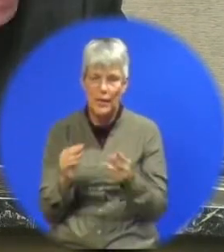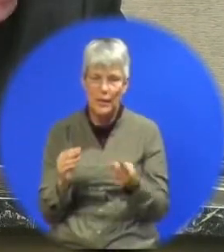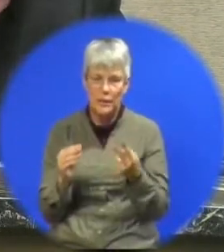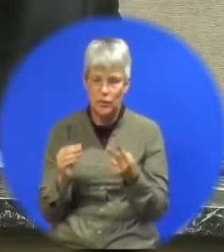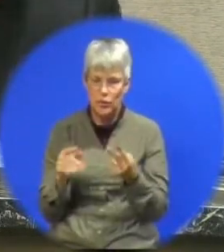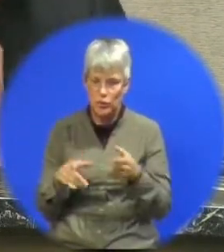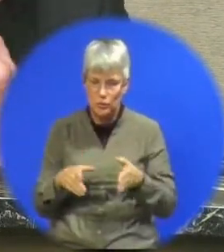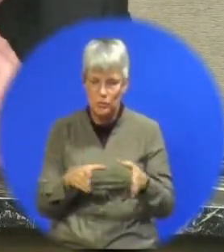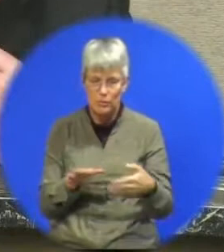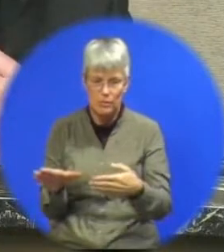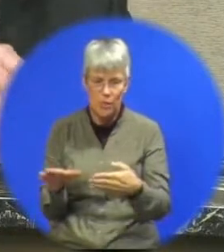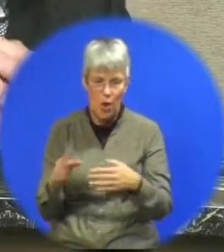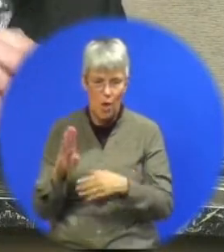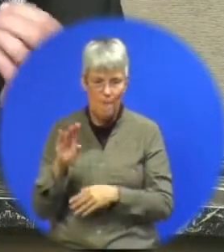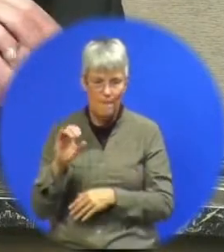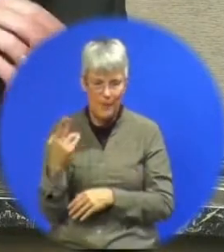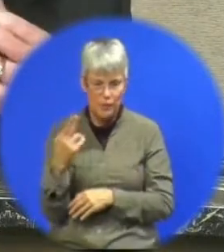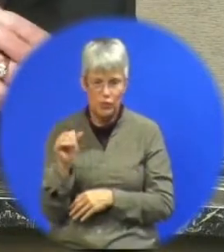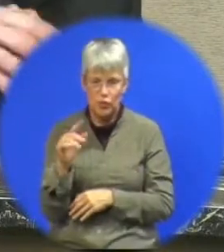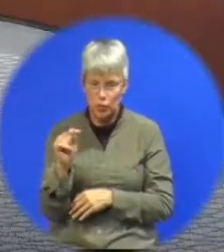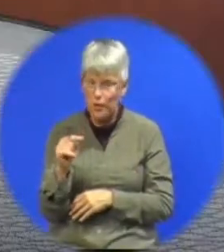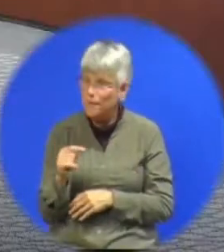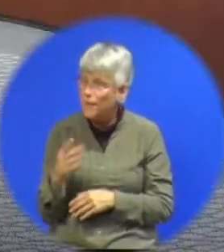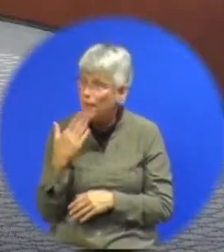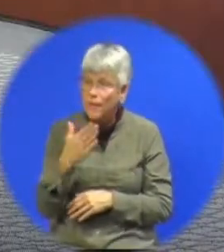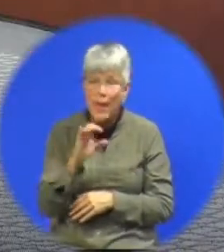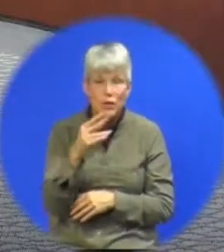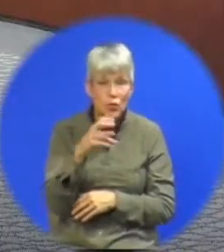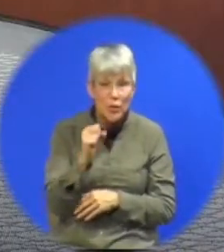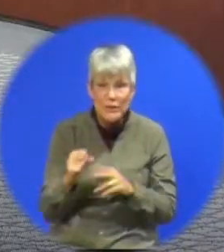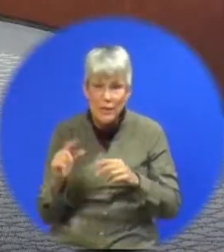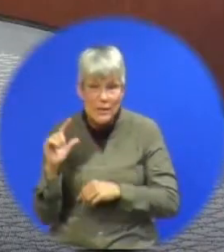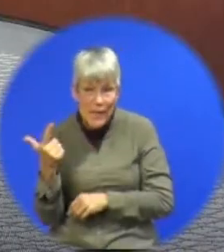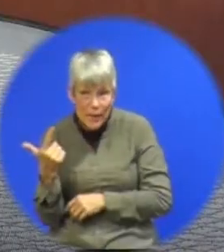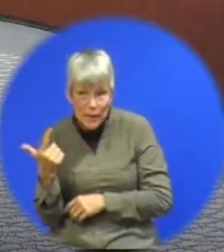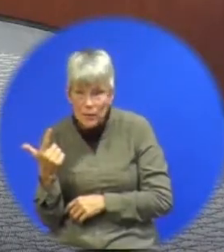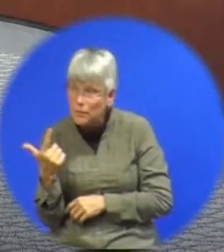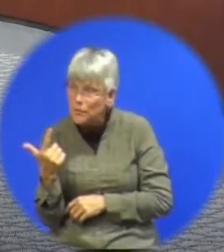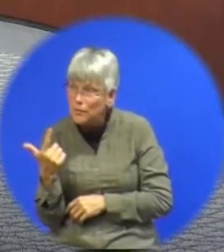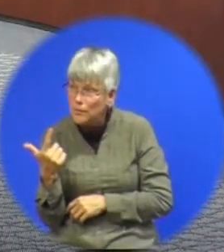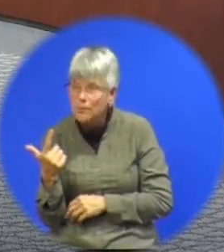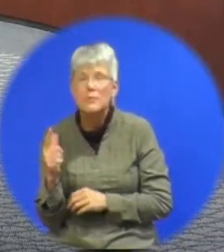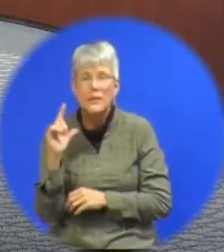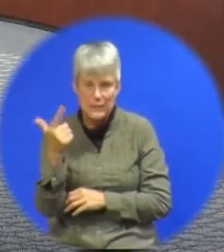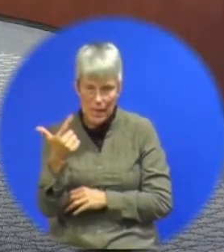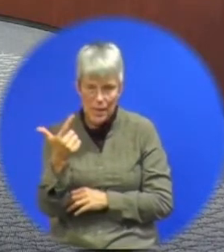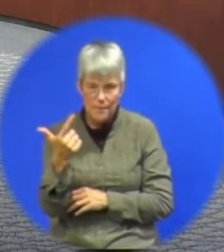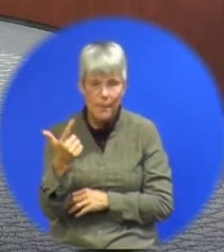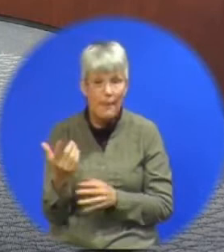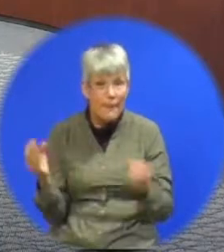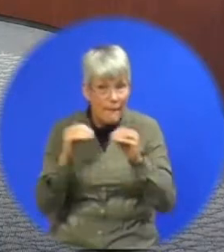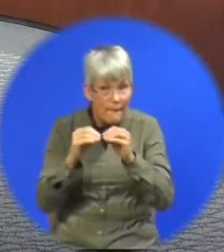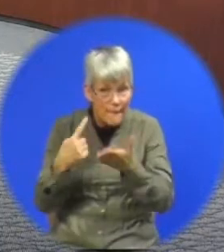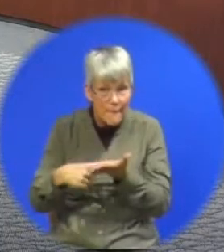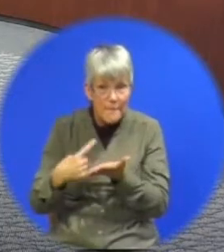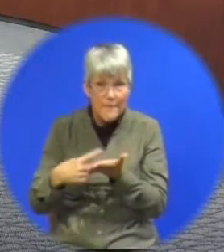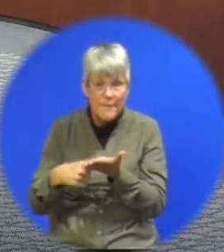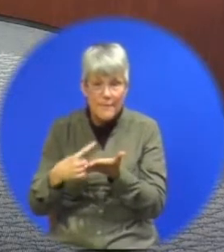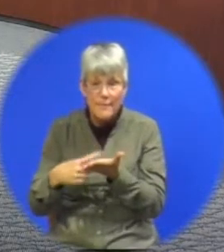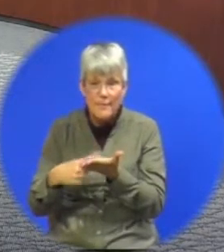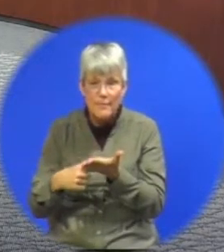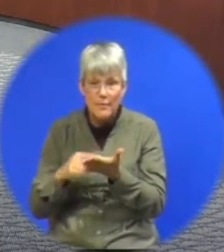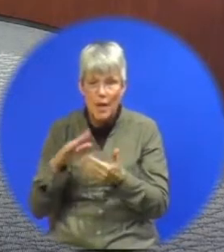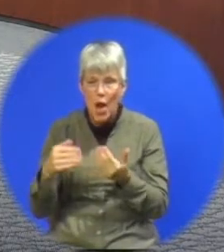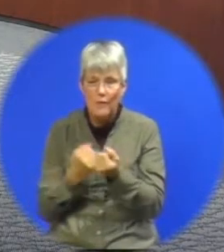Street. Thanks, Chris. Do I have a second? Second. Any further discussion? All in favor